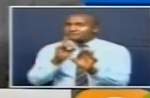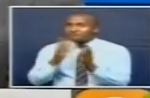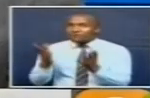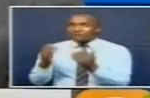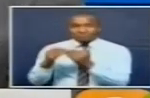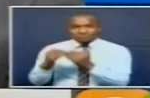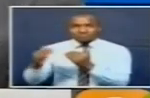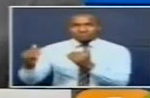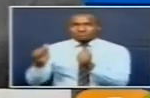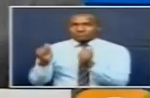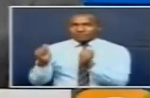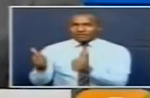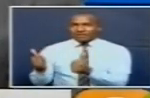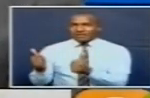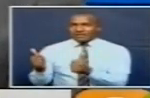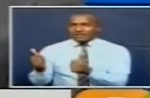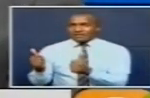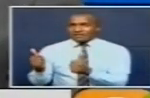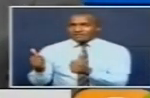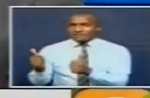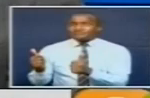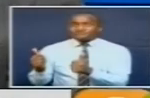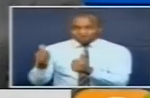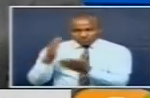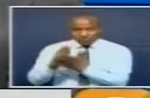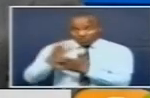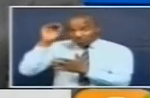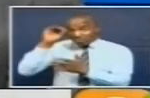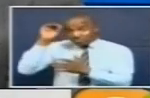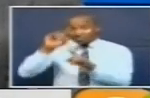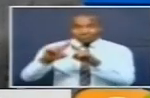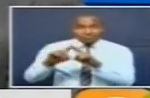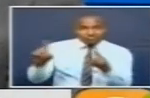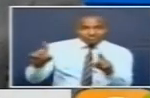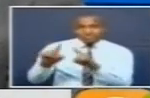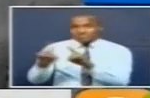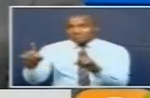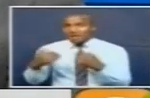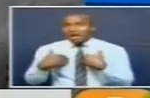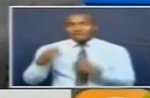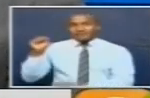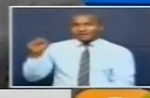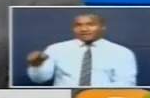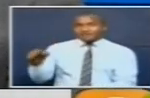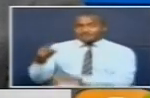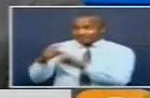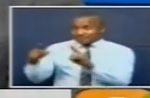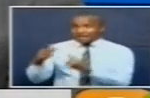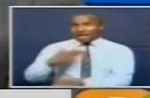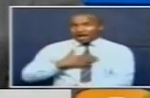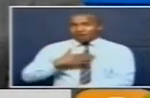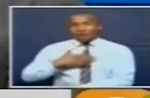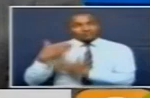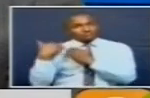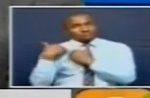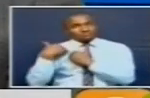go. We could have had, of course, differences in terms of certain things, but again, we also know what our role is to